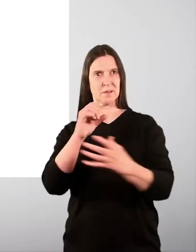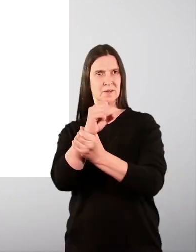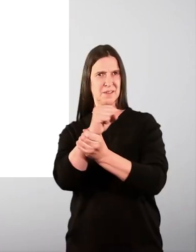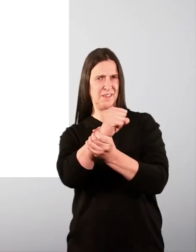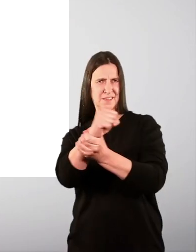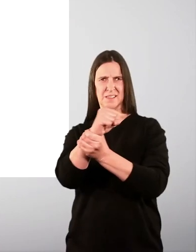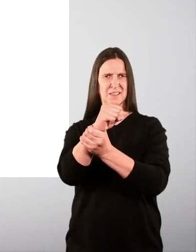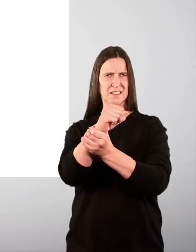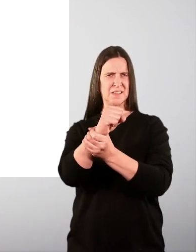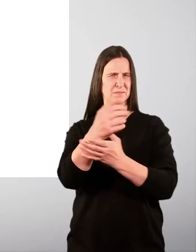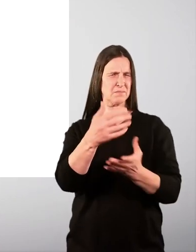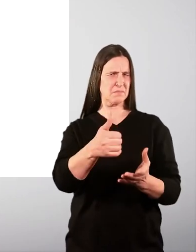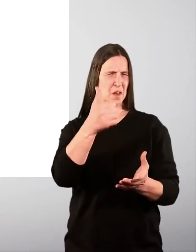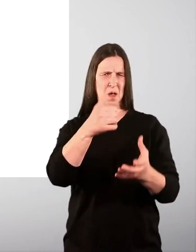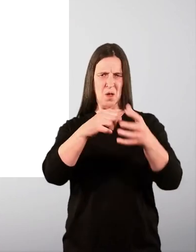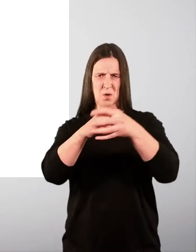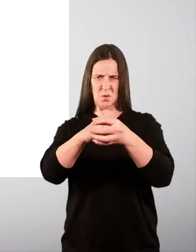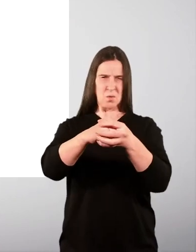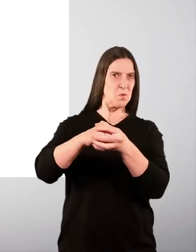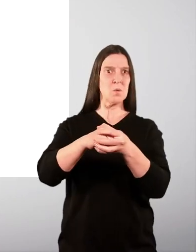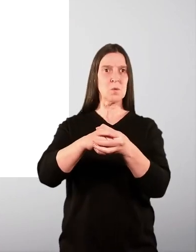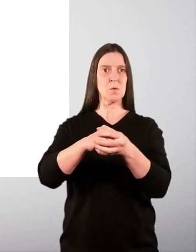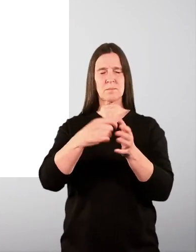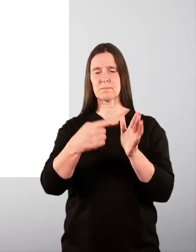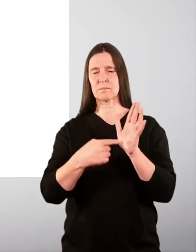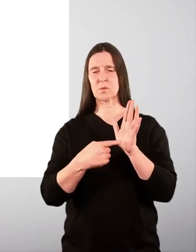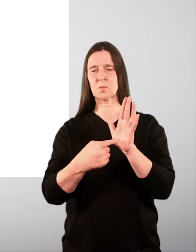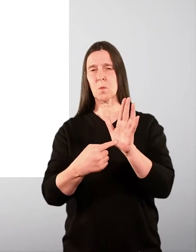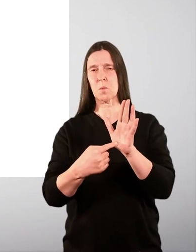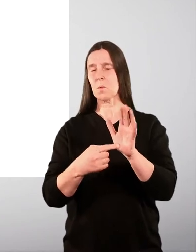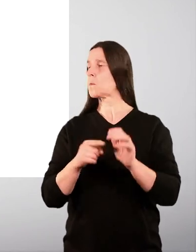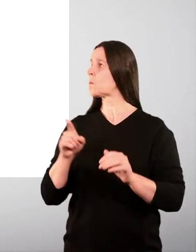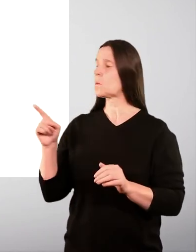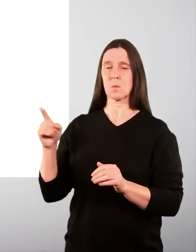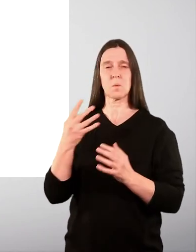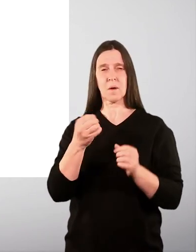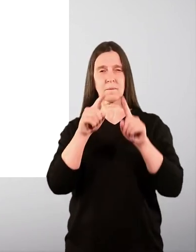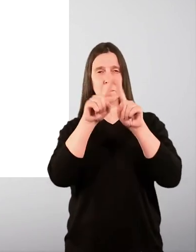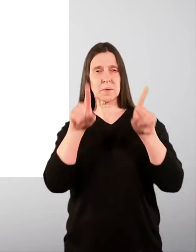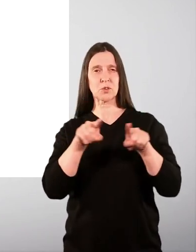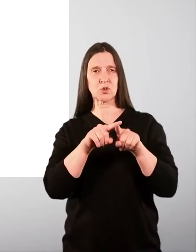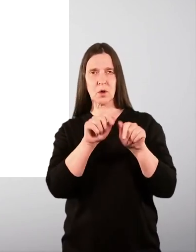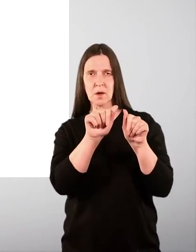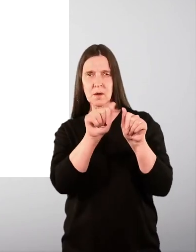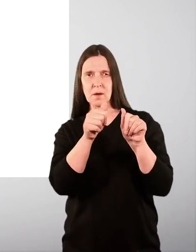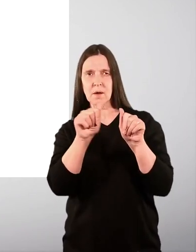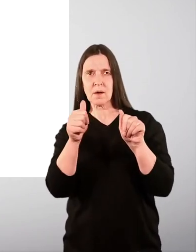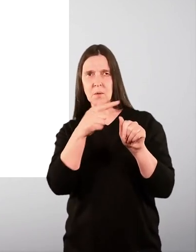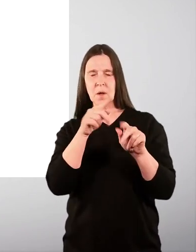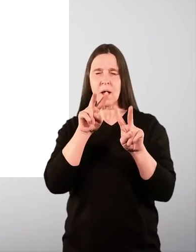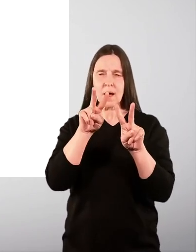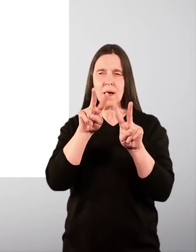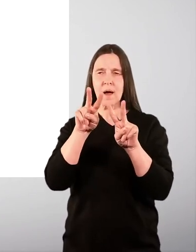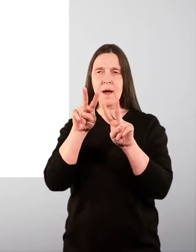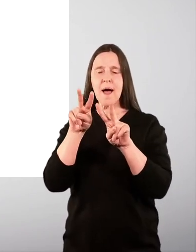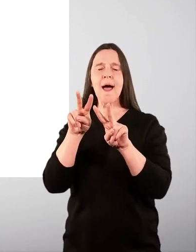When somebody grabs your wrist, the first thing you should do is loudly and firmly tell them to let go. This lets